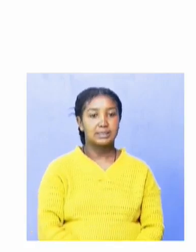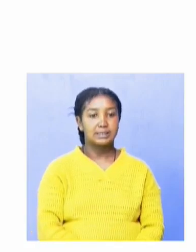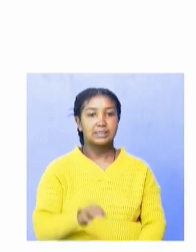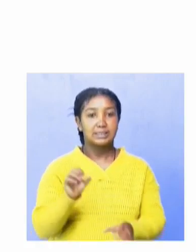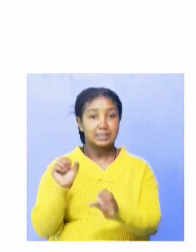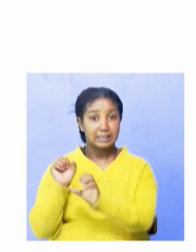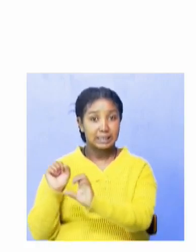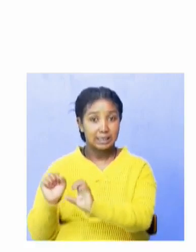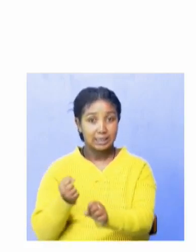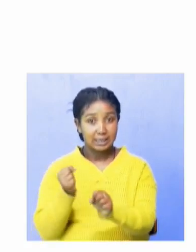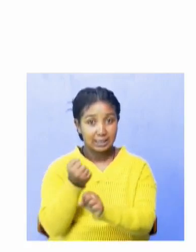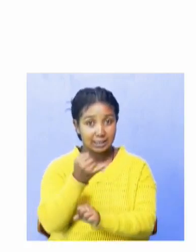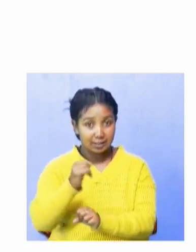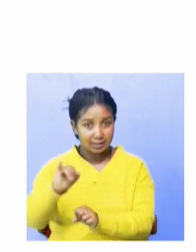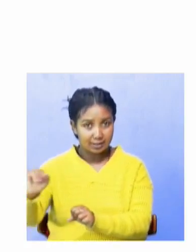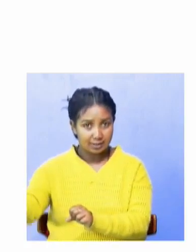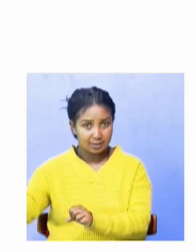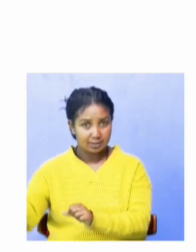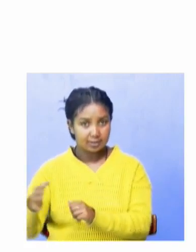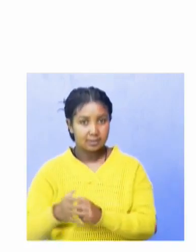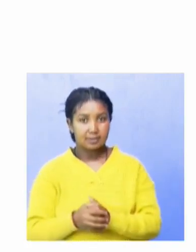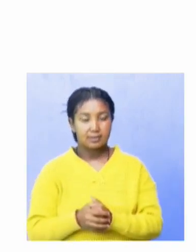cleaning